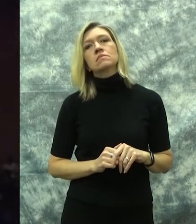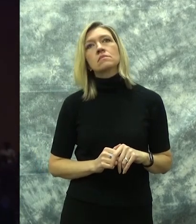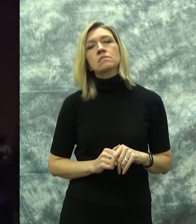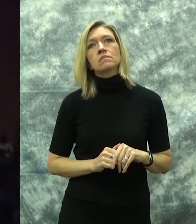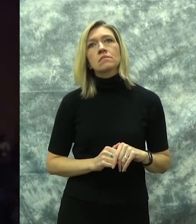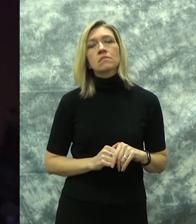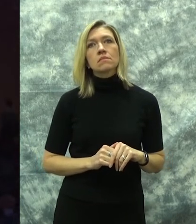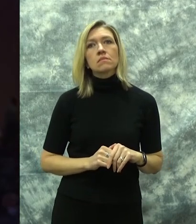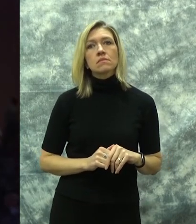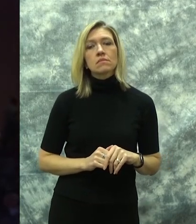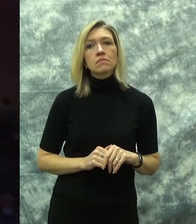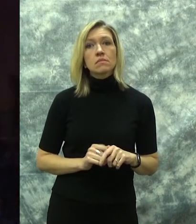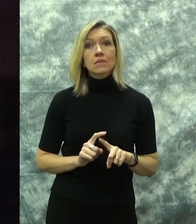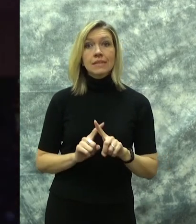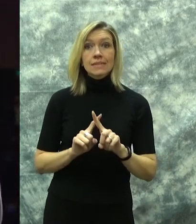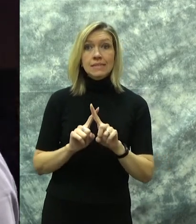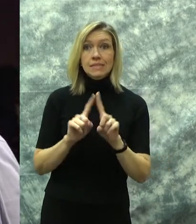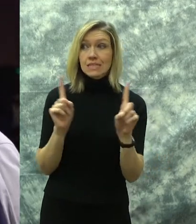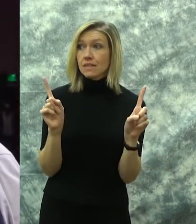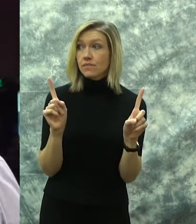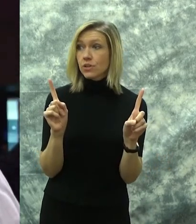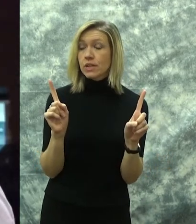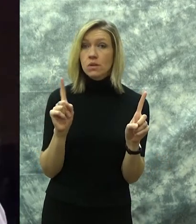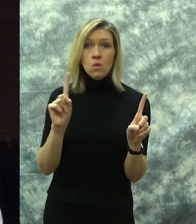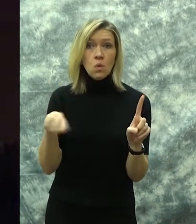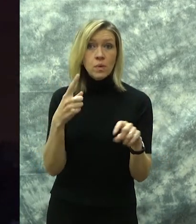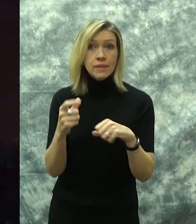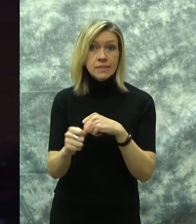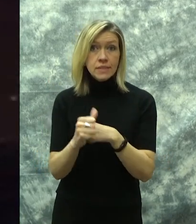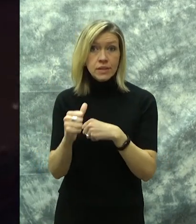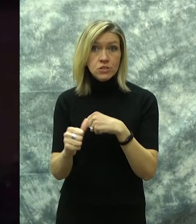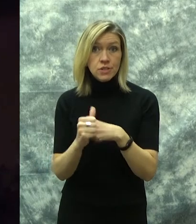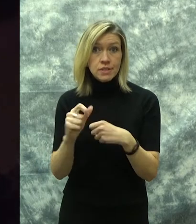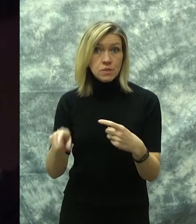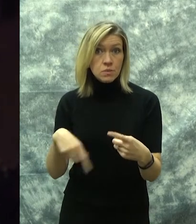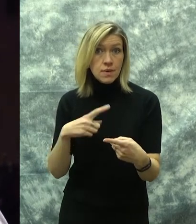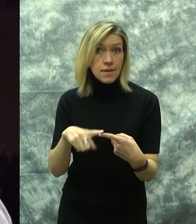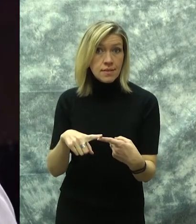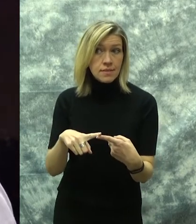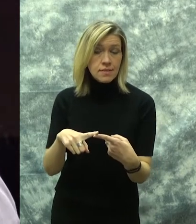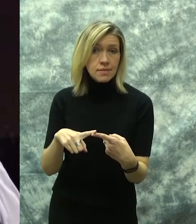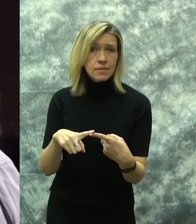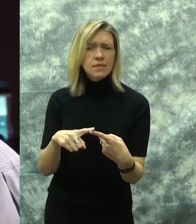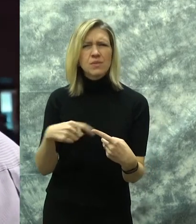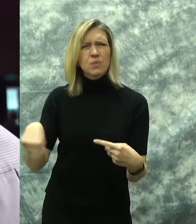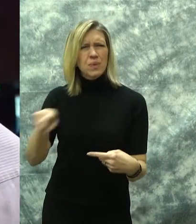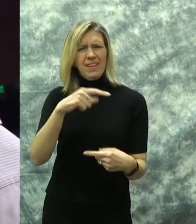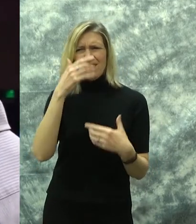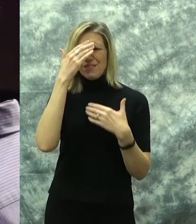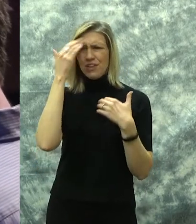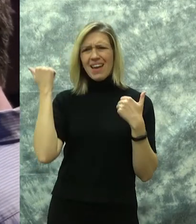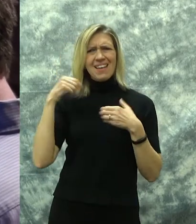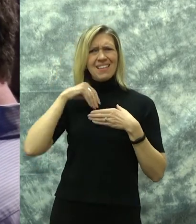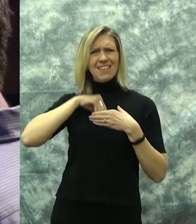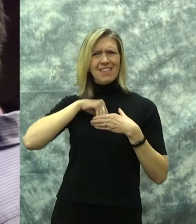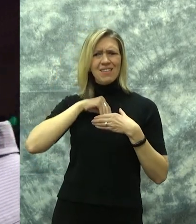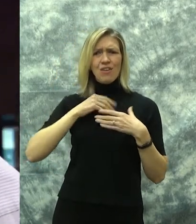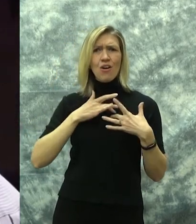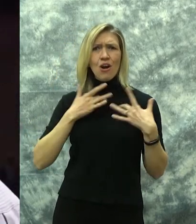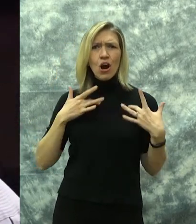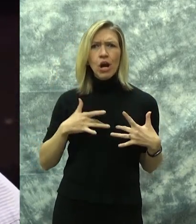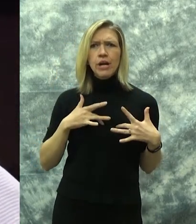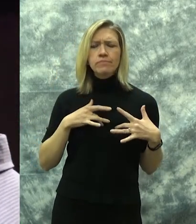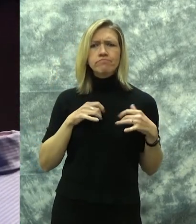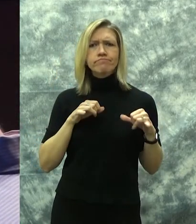But different is only dangerous when we forget that in the heart we're all